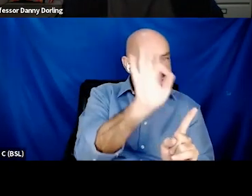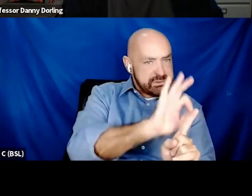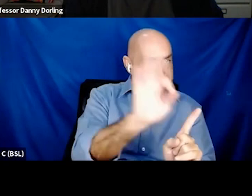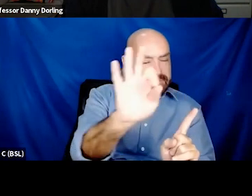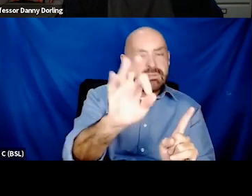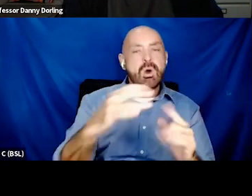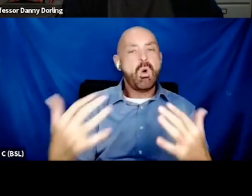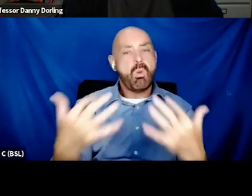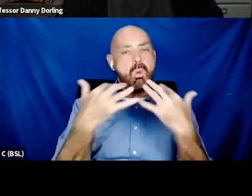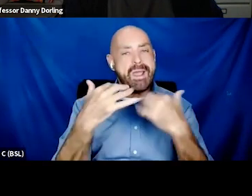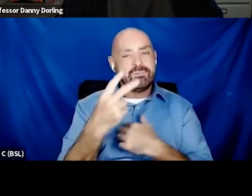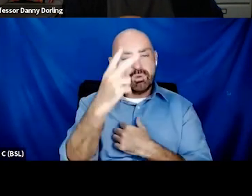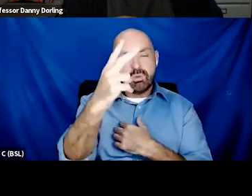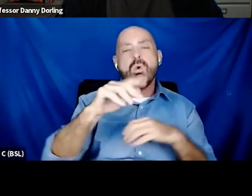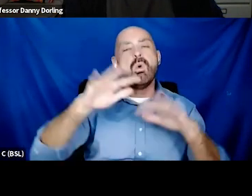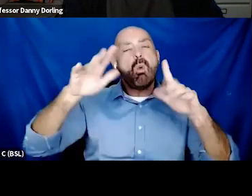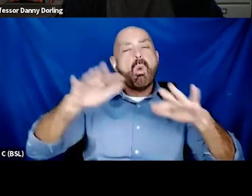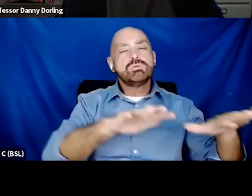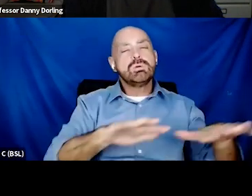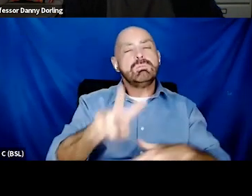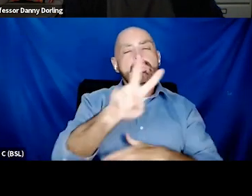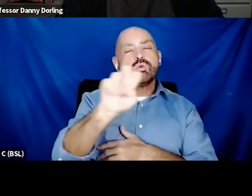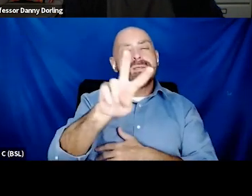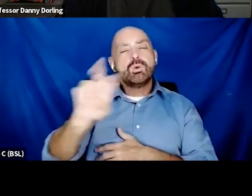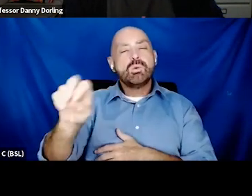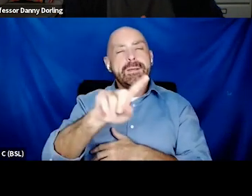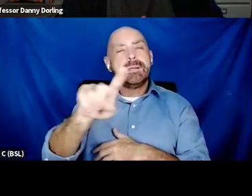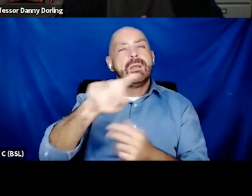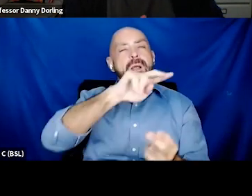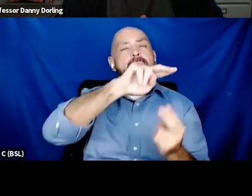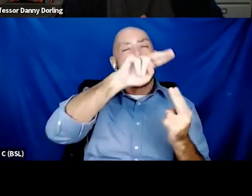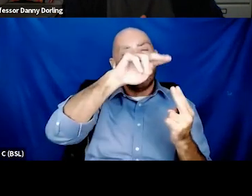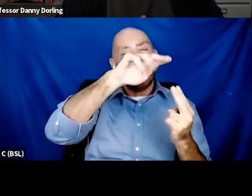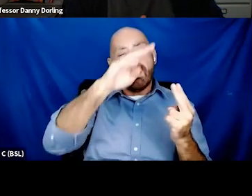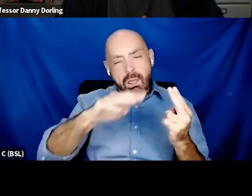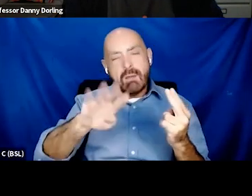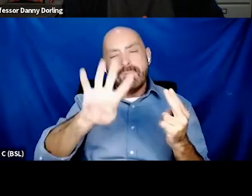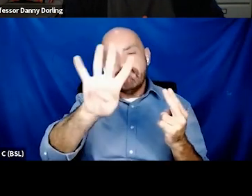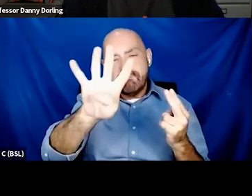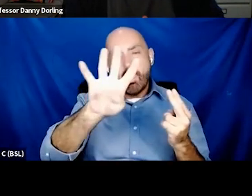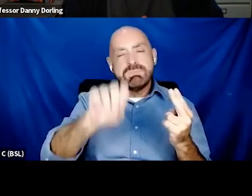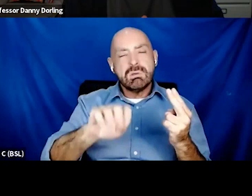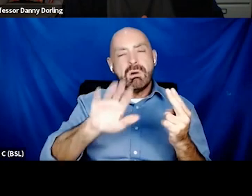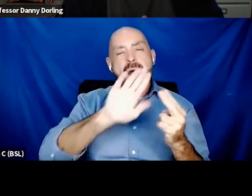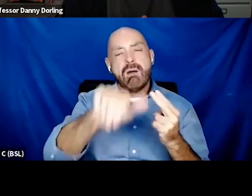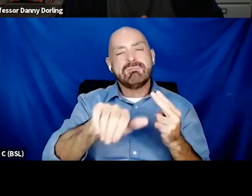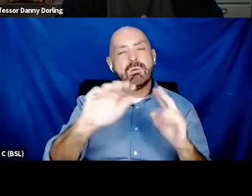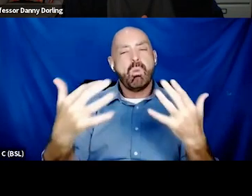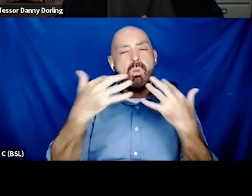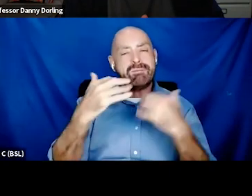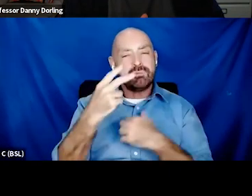happens in the autumn of 2020. Falls down to about 4% after wave 2. But then